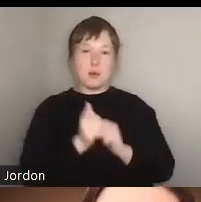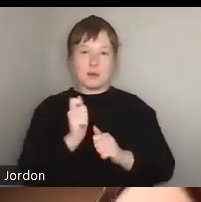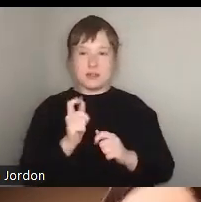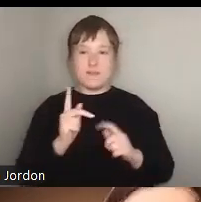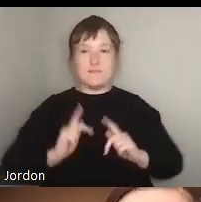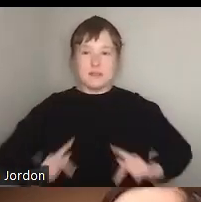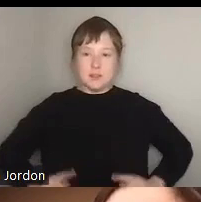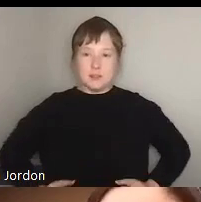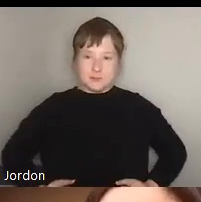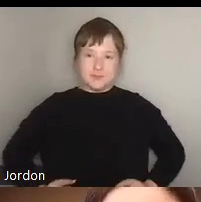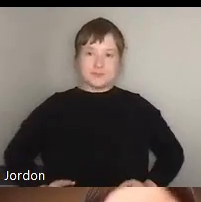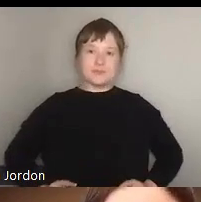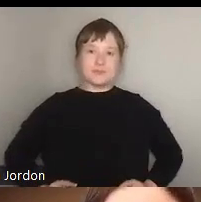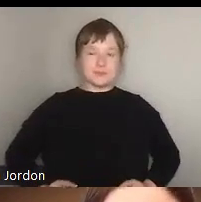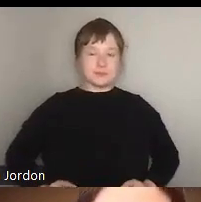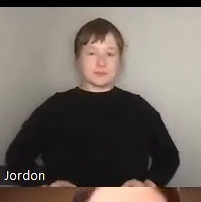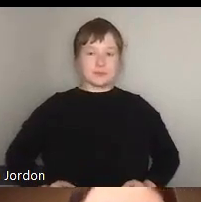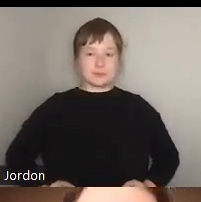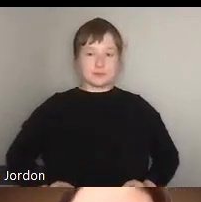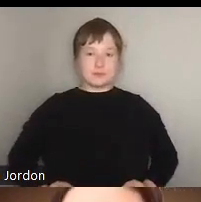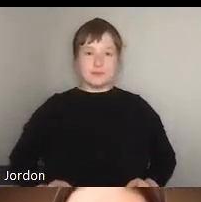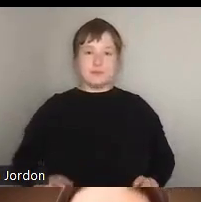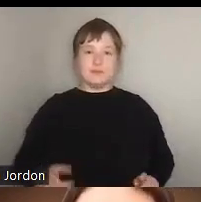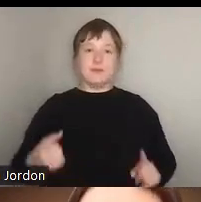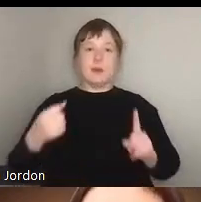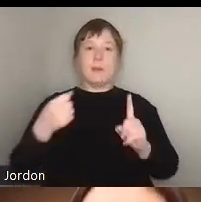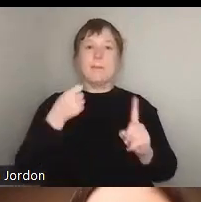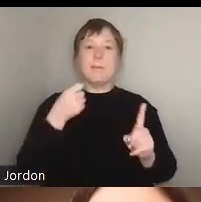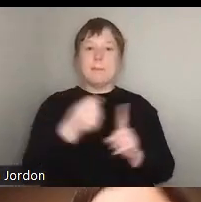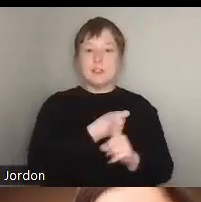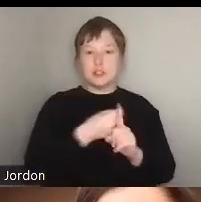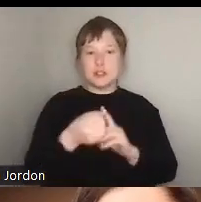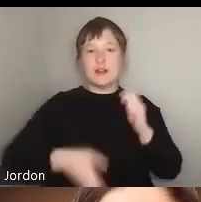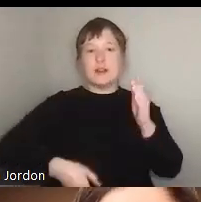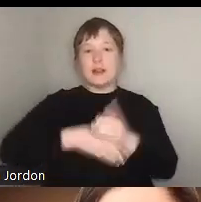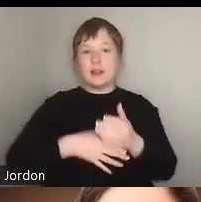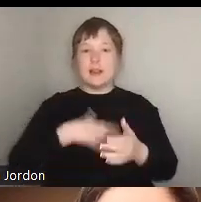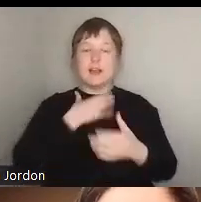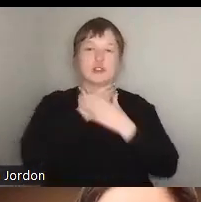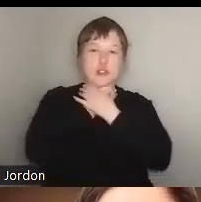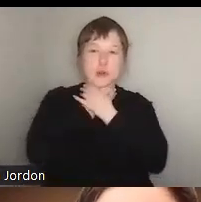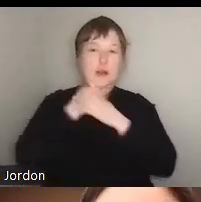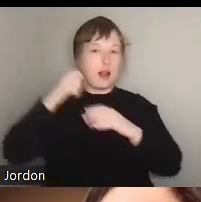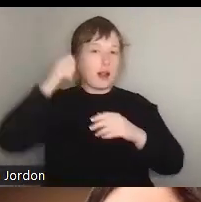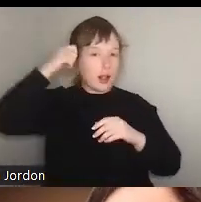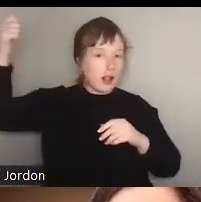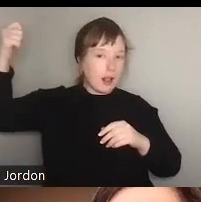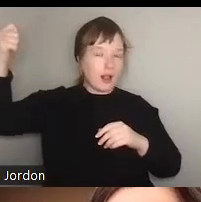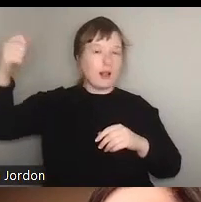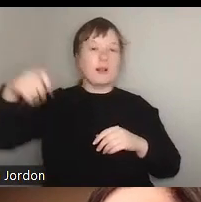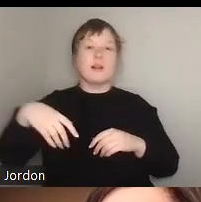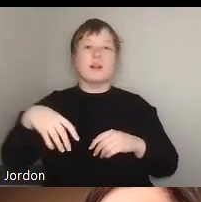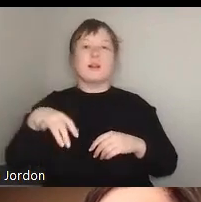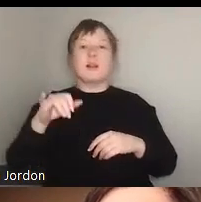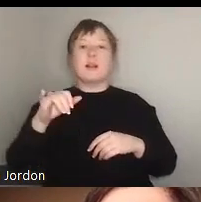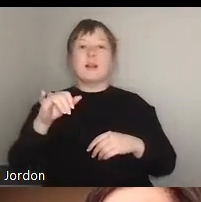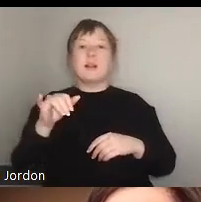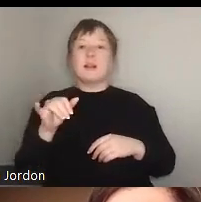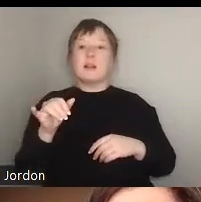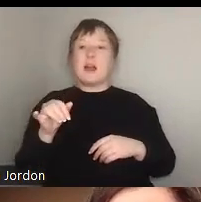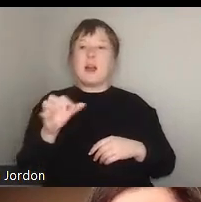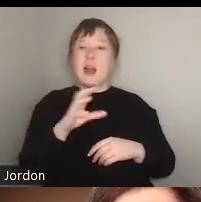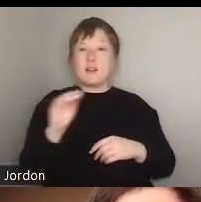abuse. So we might picture things such as punching, kicking, choking, hair pulling. But so even things that are